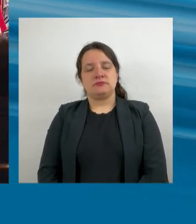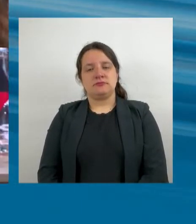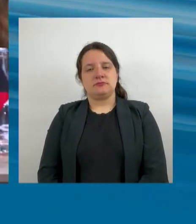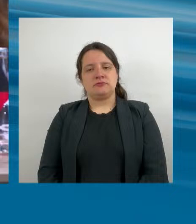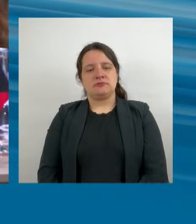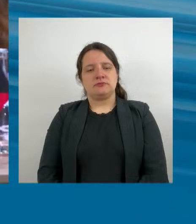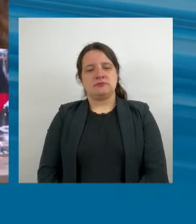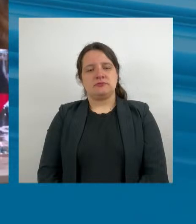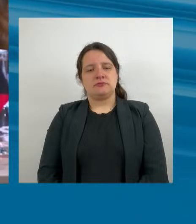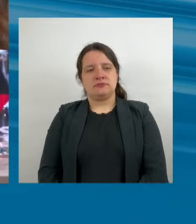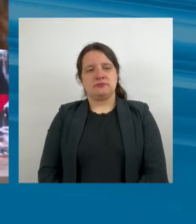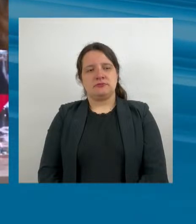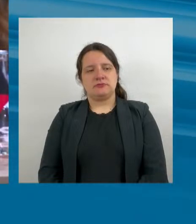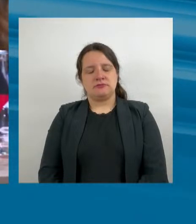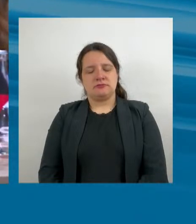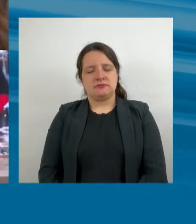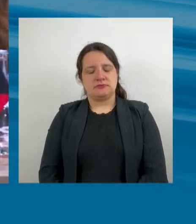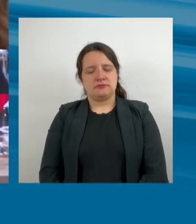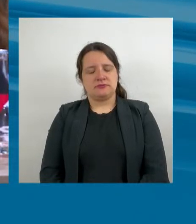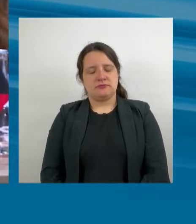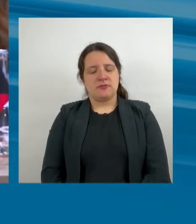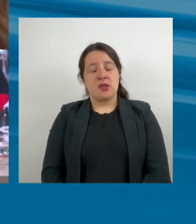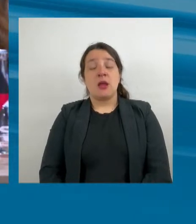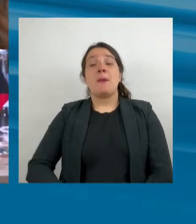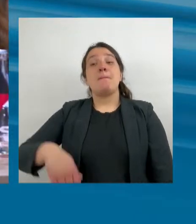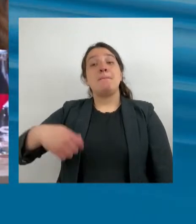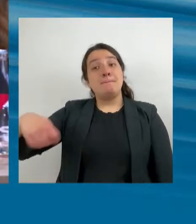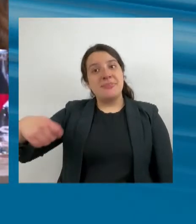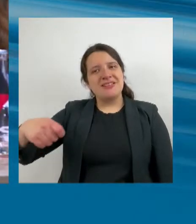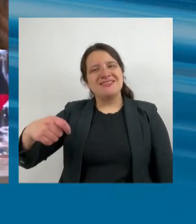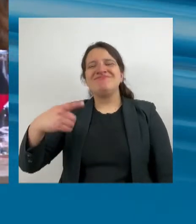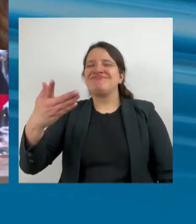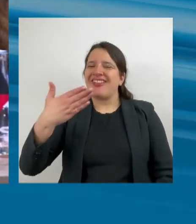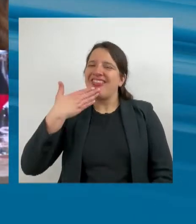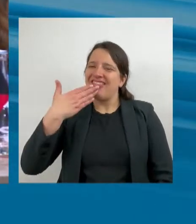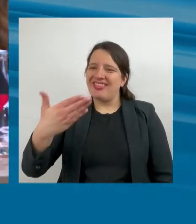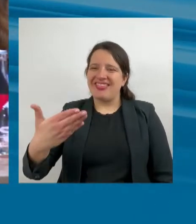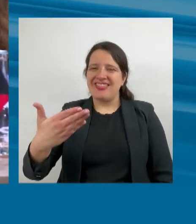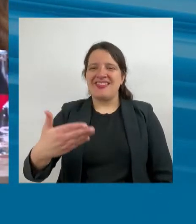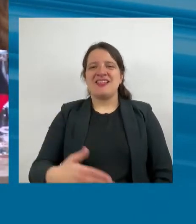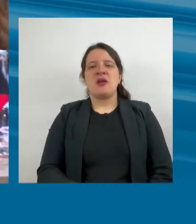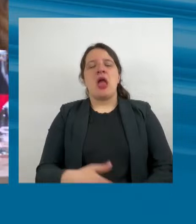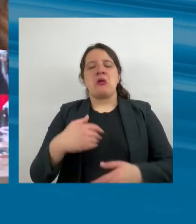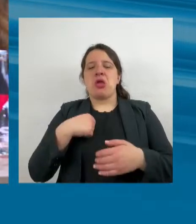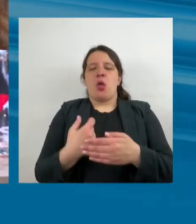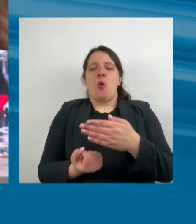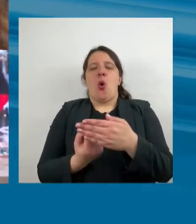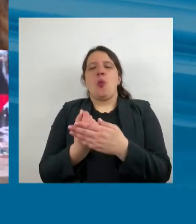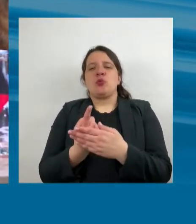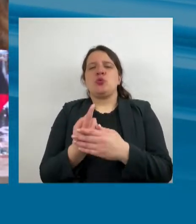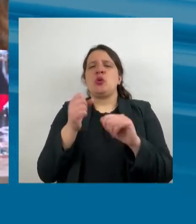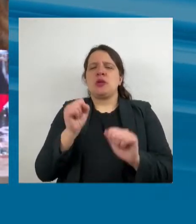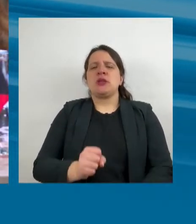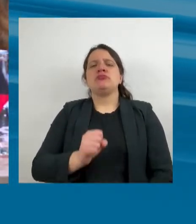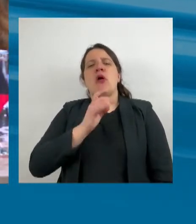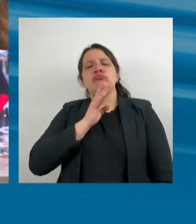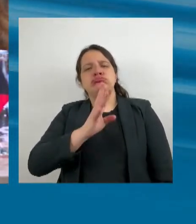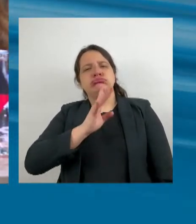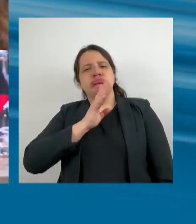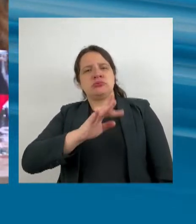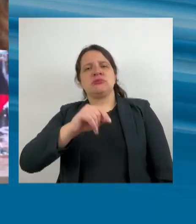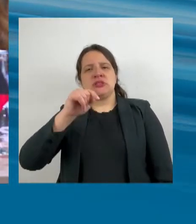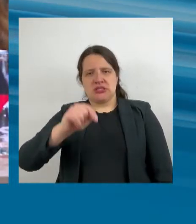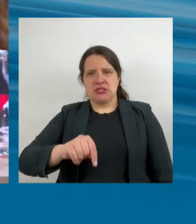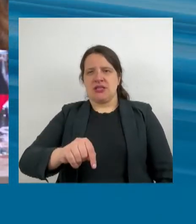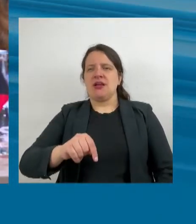Chair, I am honored and indeed grateful for the opportunity to participate in this very important meeting, the